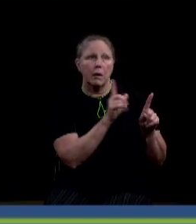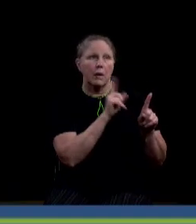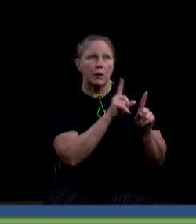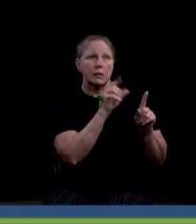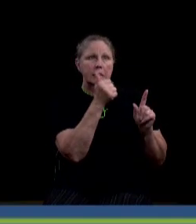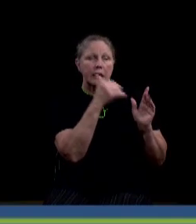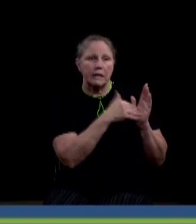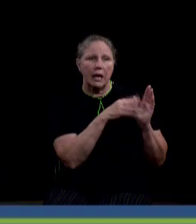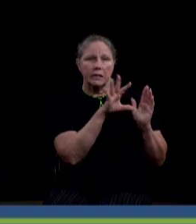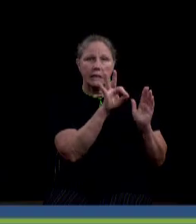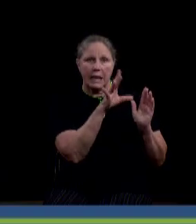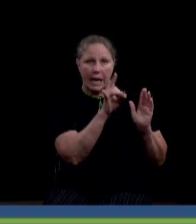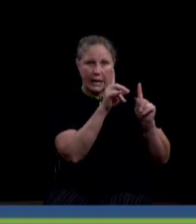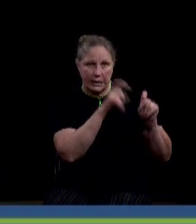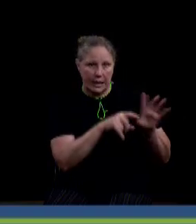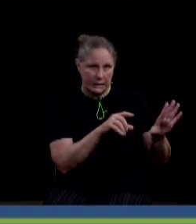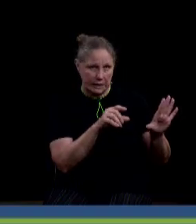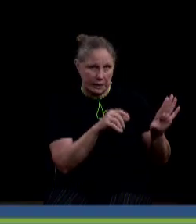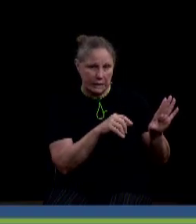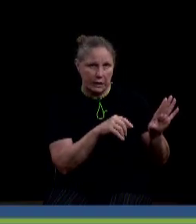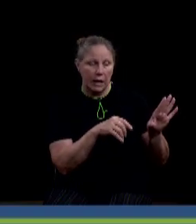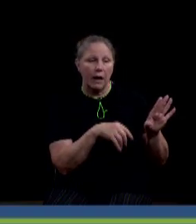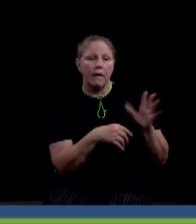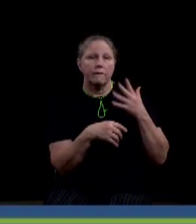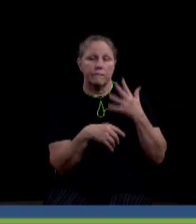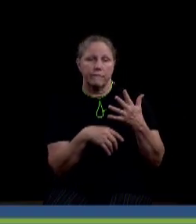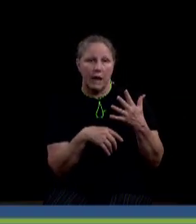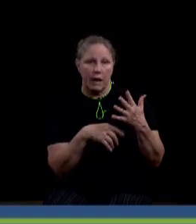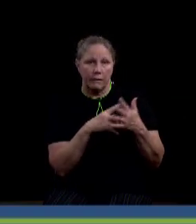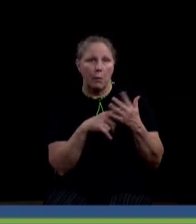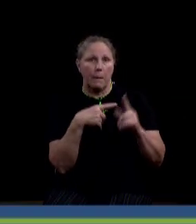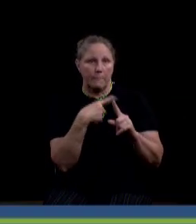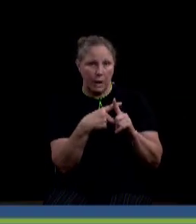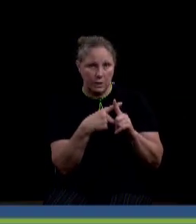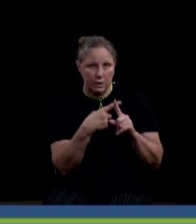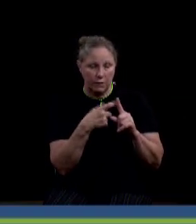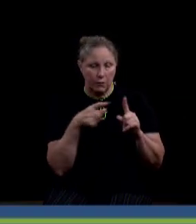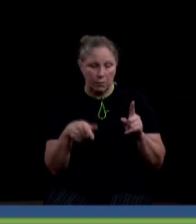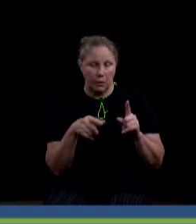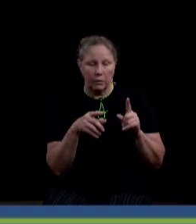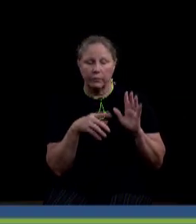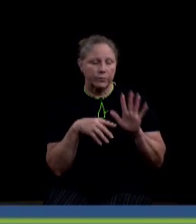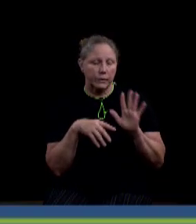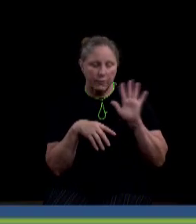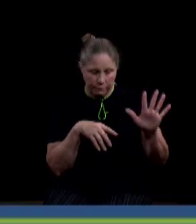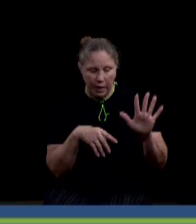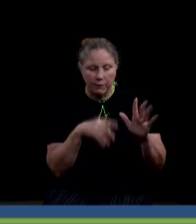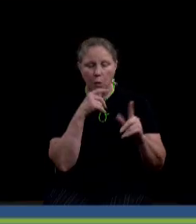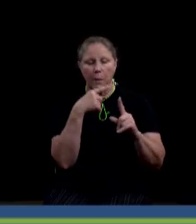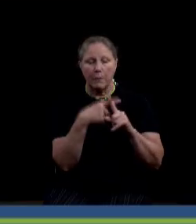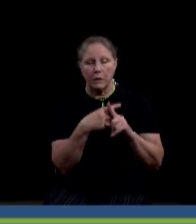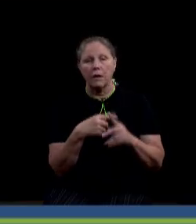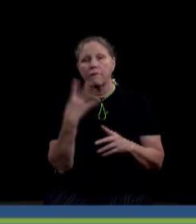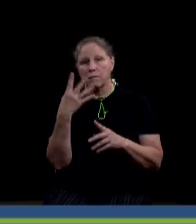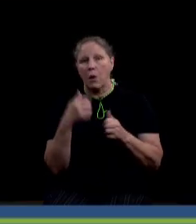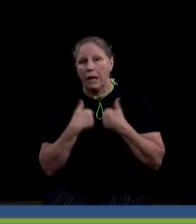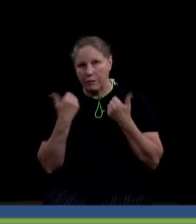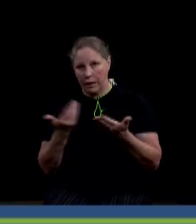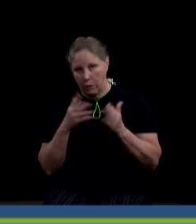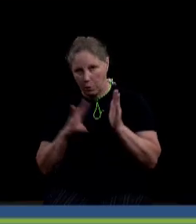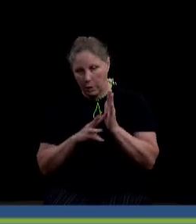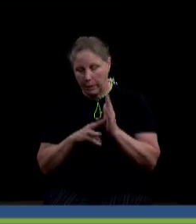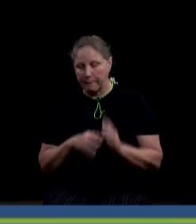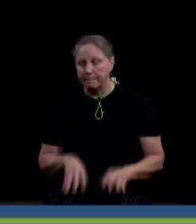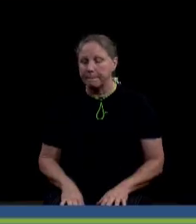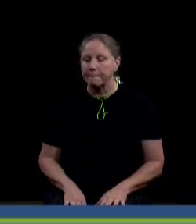those were positive from McLennan County. Five were positive, and 4 were McLennan County residents. We facilitated and actually